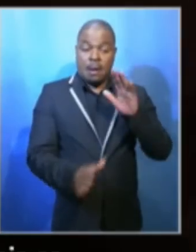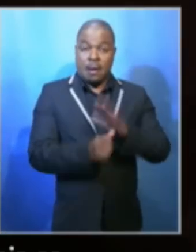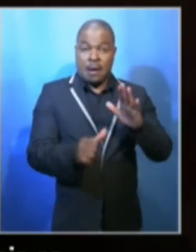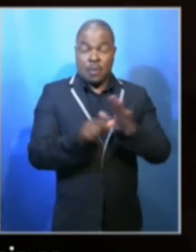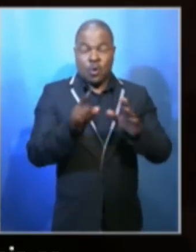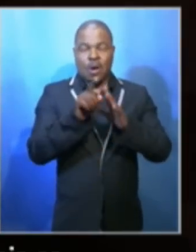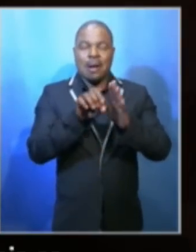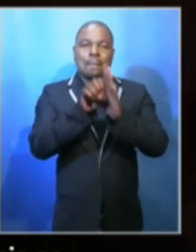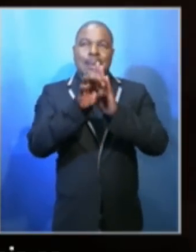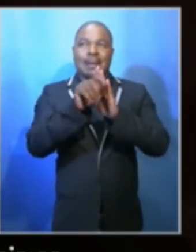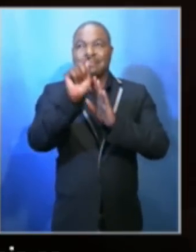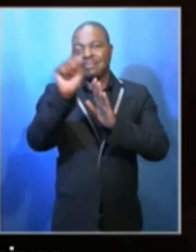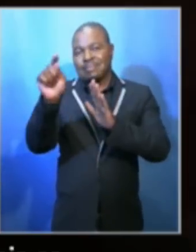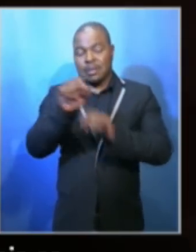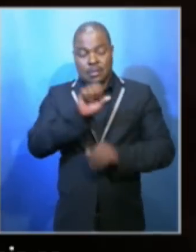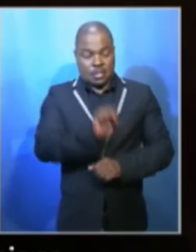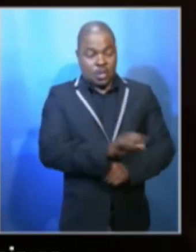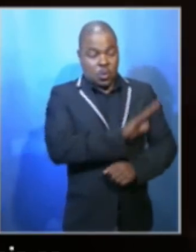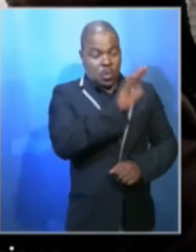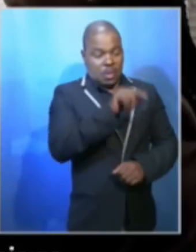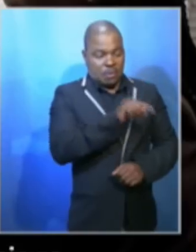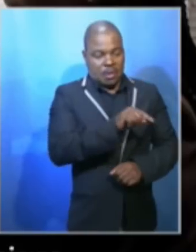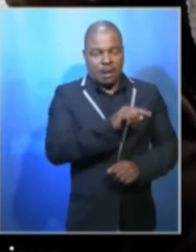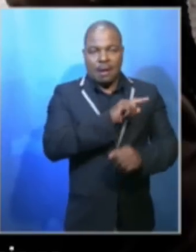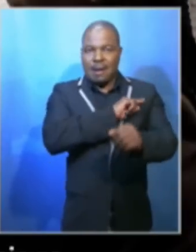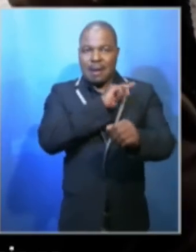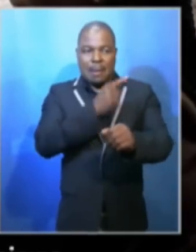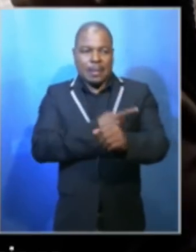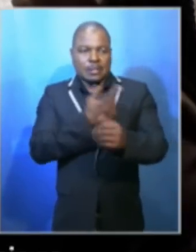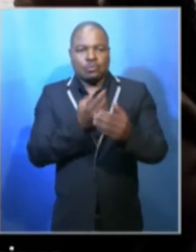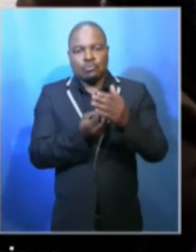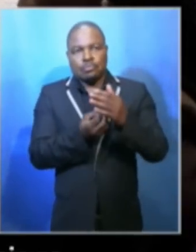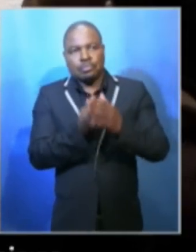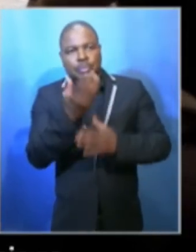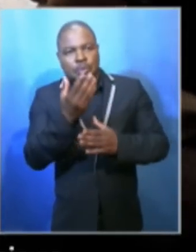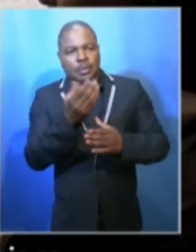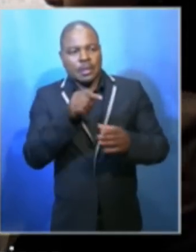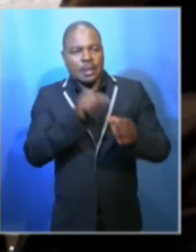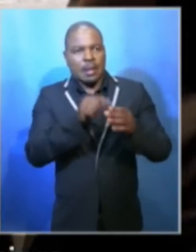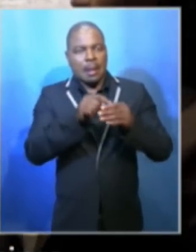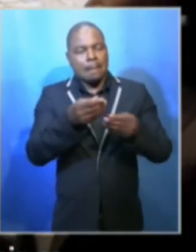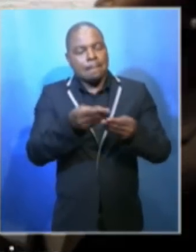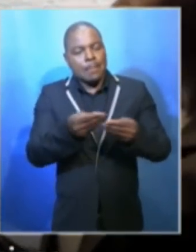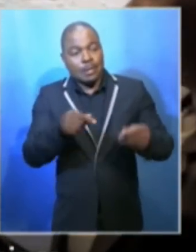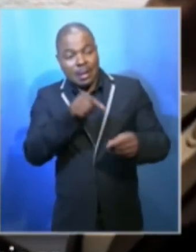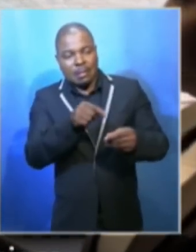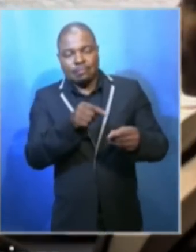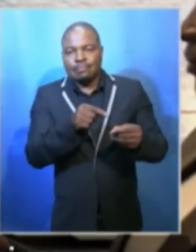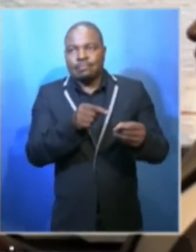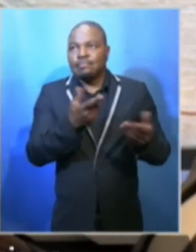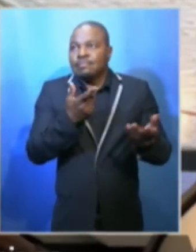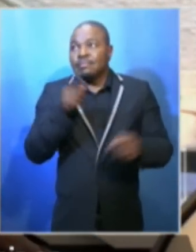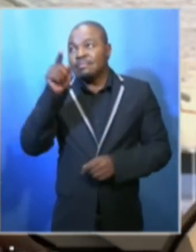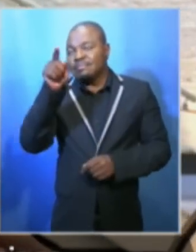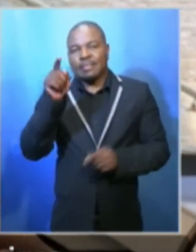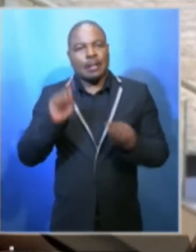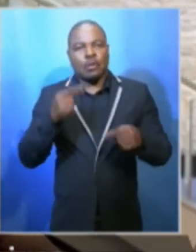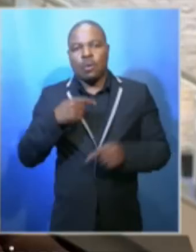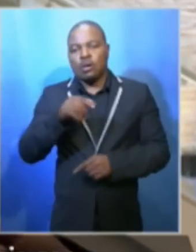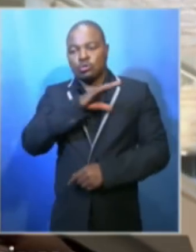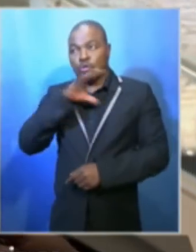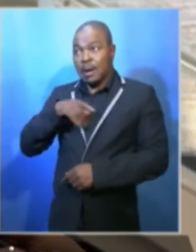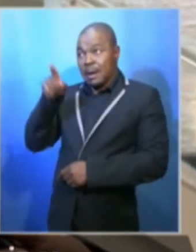So South Africa lost the capacity of producing ferrochrome, most of the capacity to China. We are again producing most of the